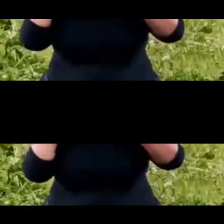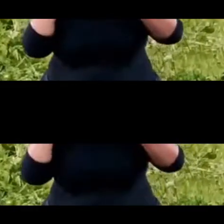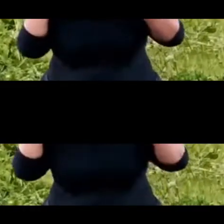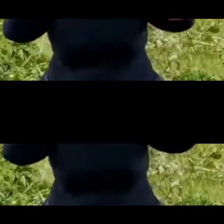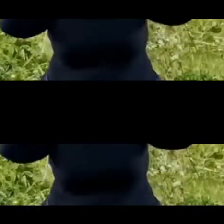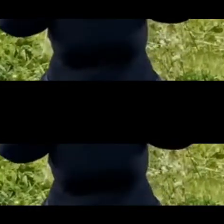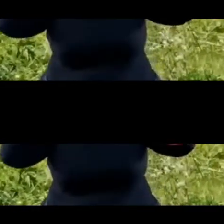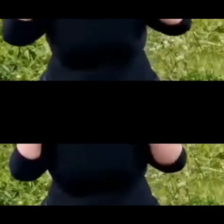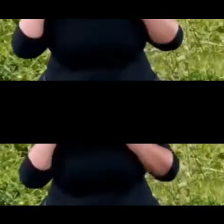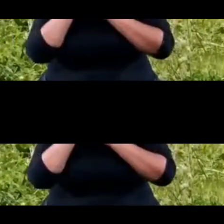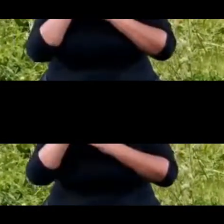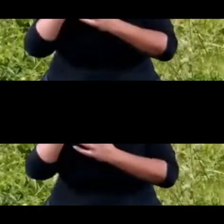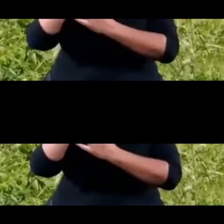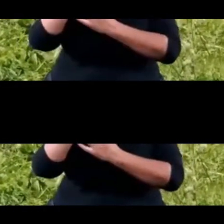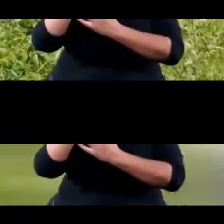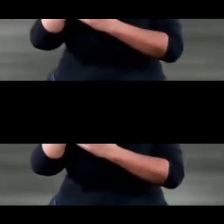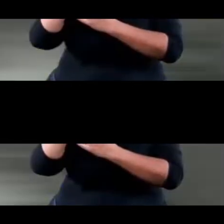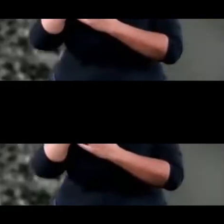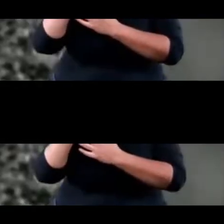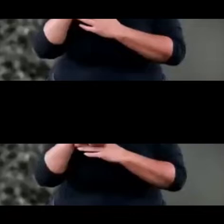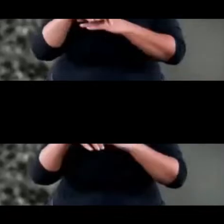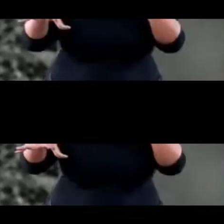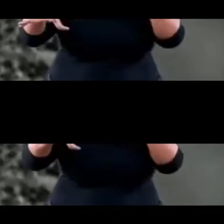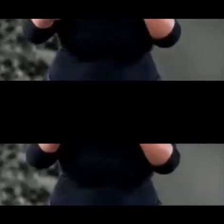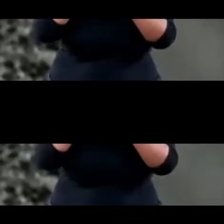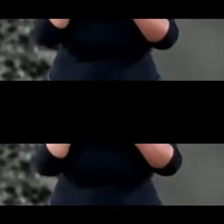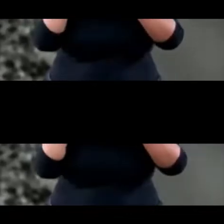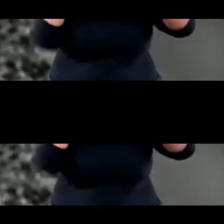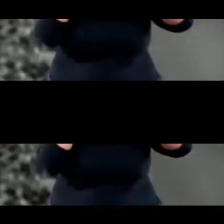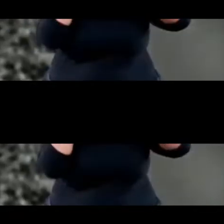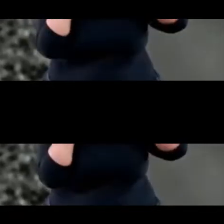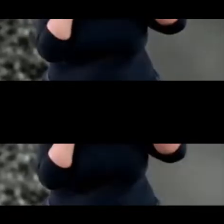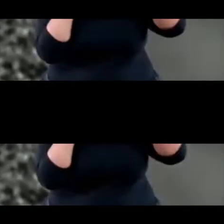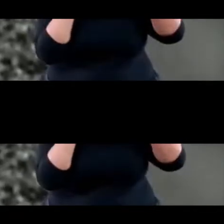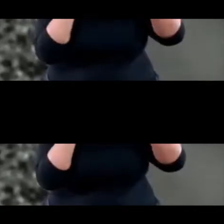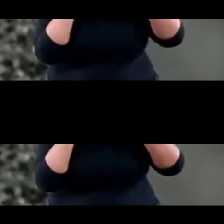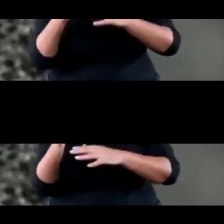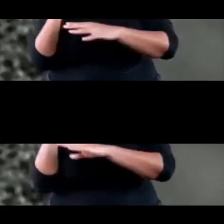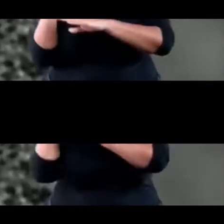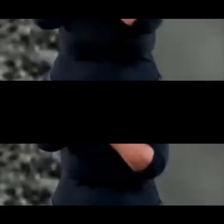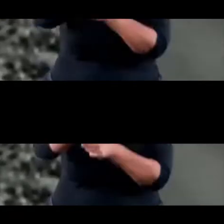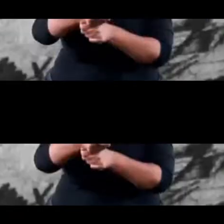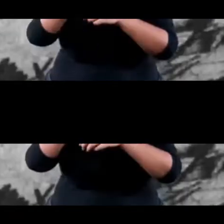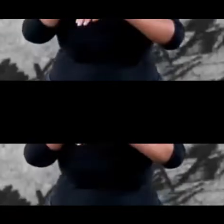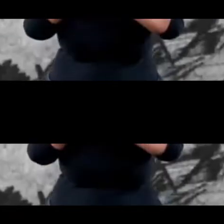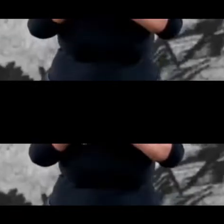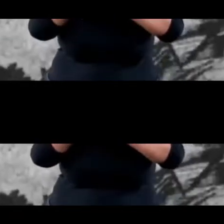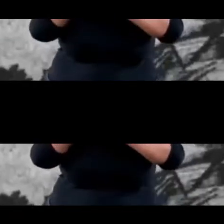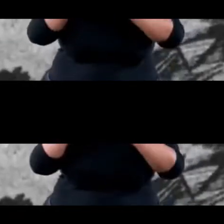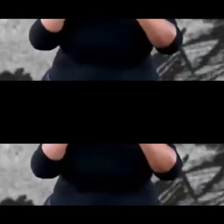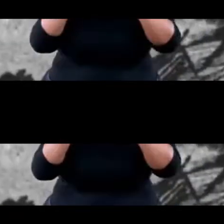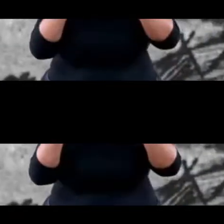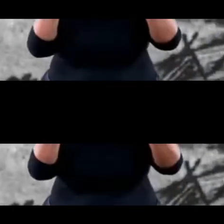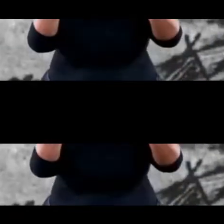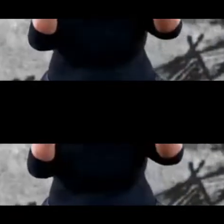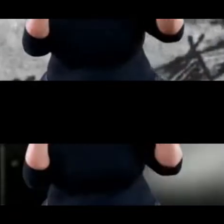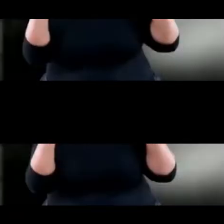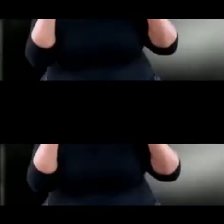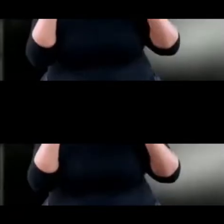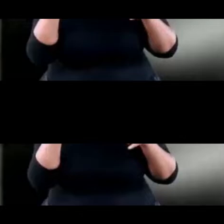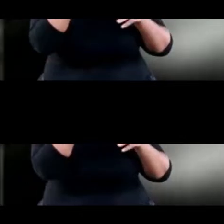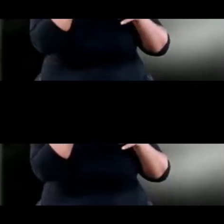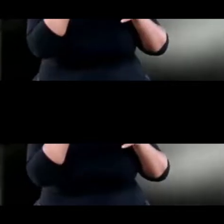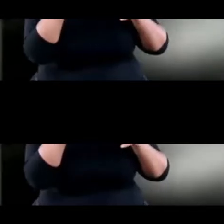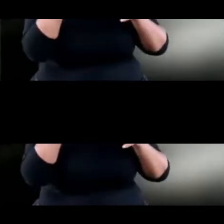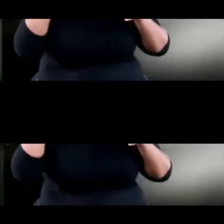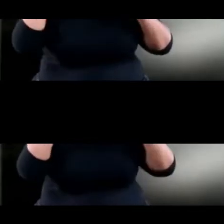eventually cows and bulls. In addition to those chores, farmers chopped wood, mended fences,